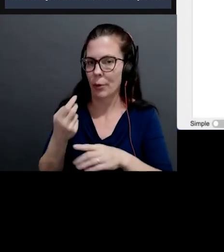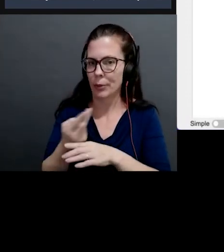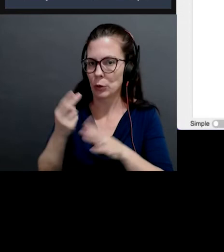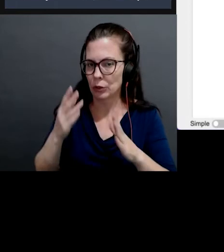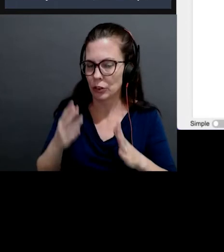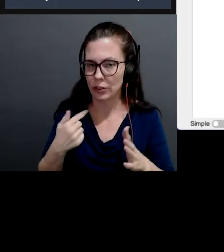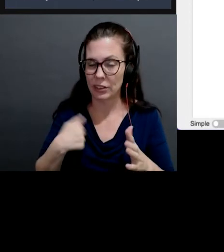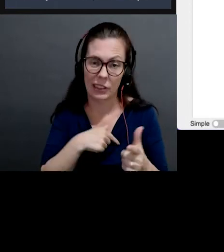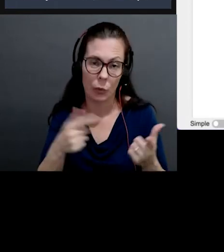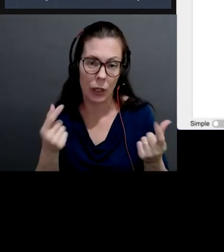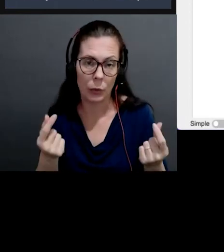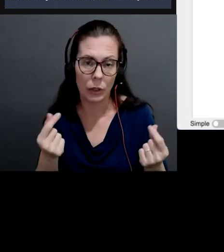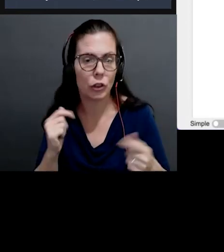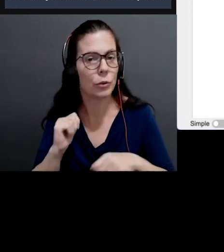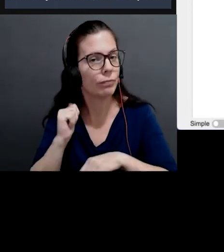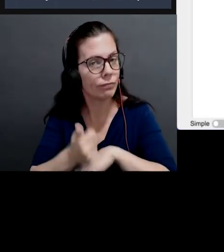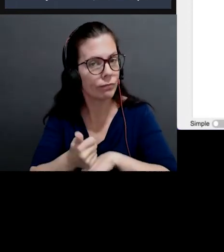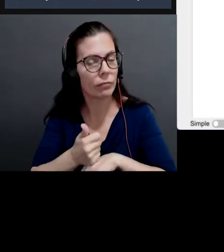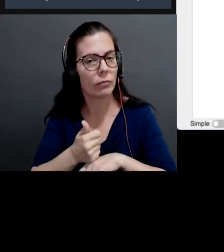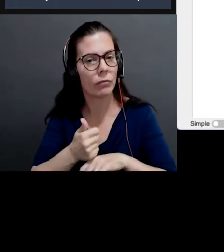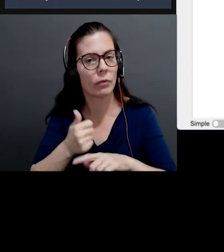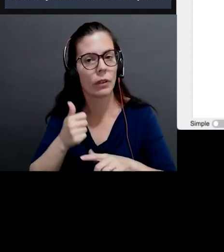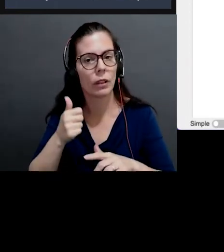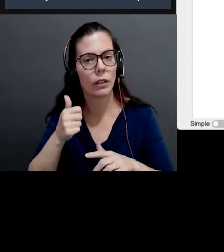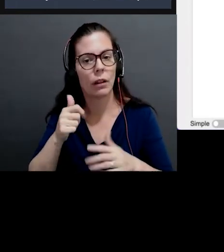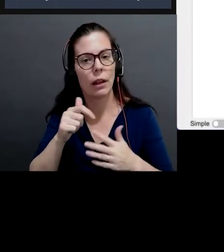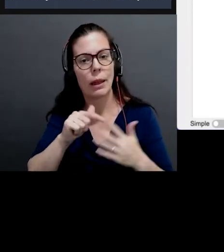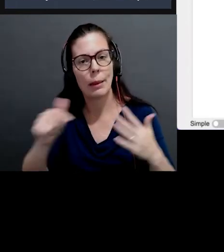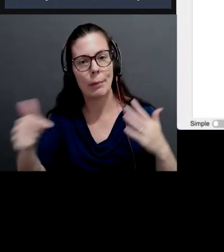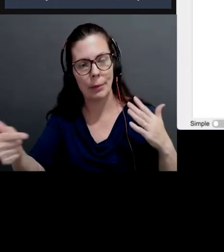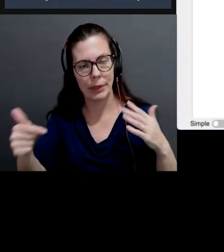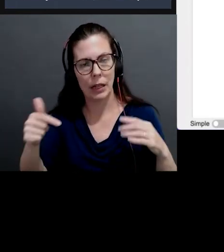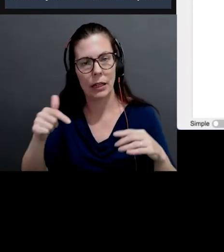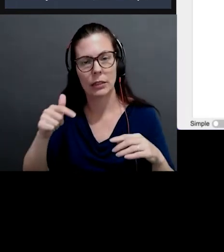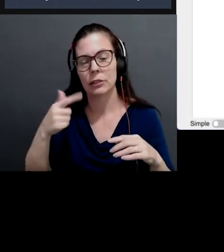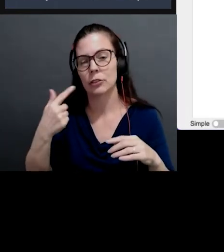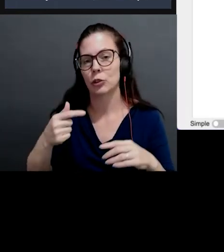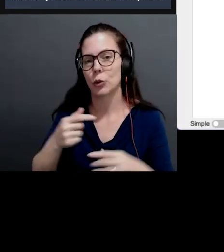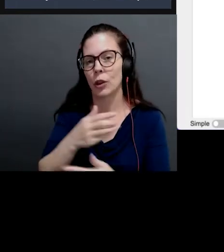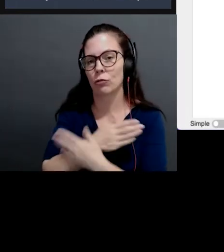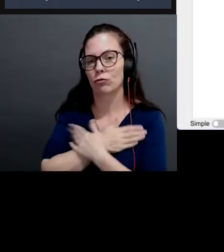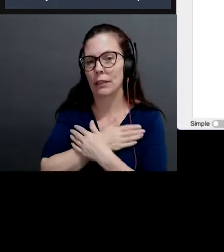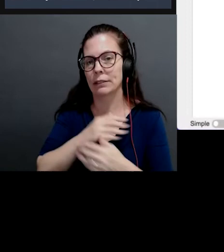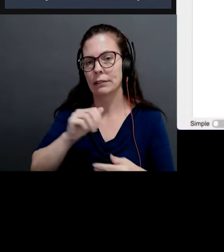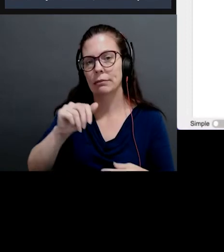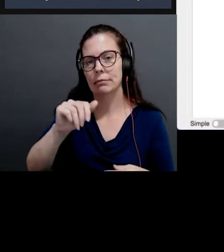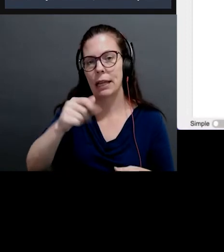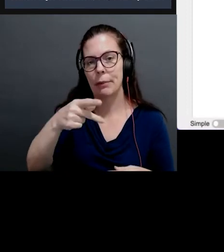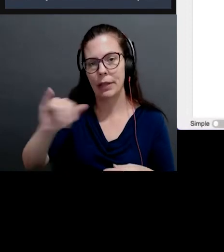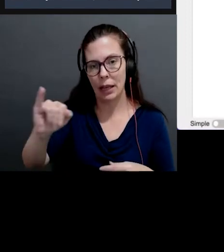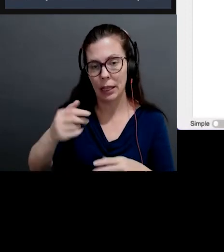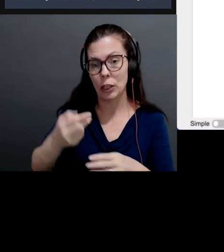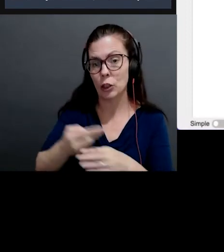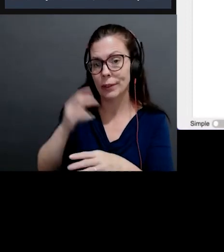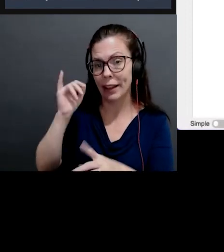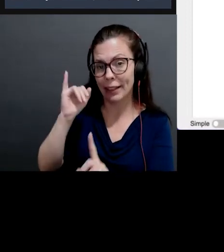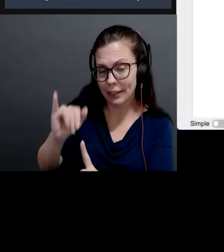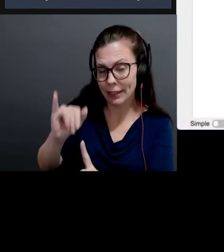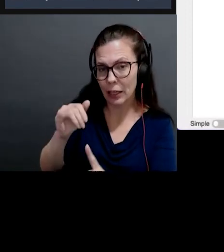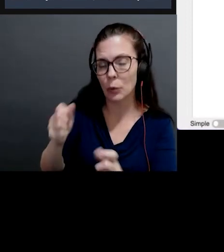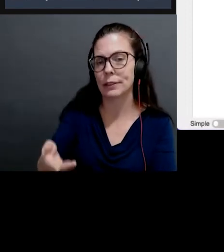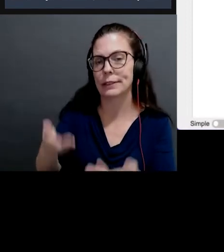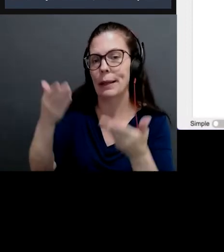do is create a client to our pipeline REST API. And using that client, we will submit a run for this